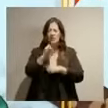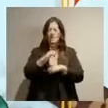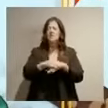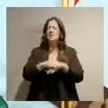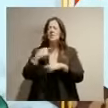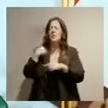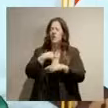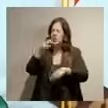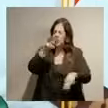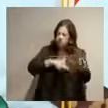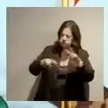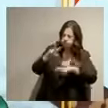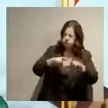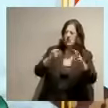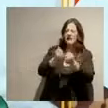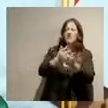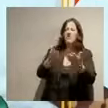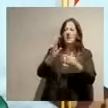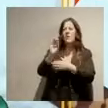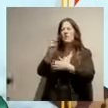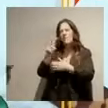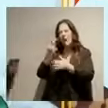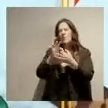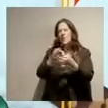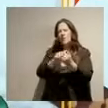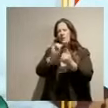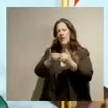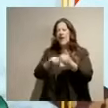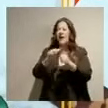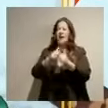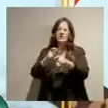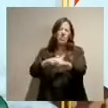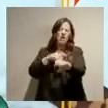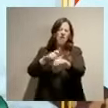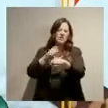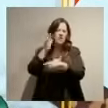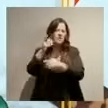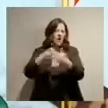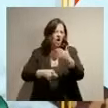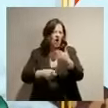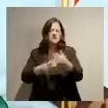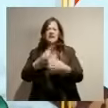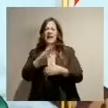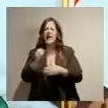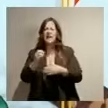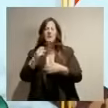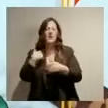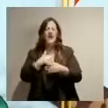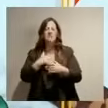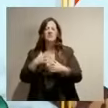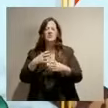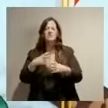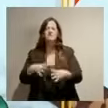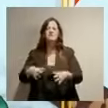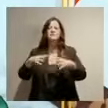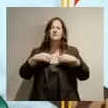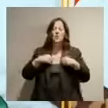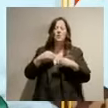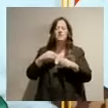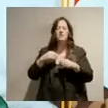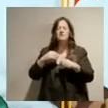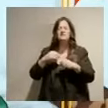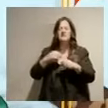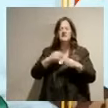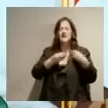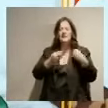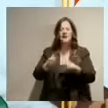look at the bond thresholds overall. We'll look at the long-term costs of those bonds as it relates to absorbing more of the general fund. And as it